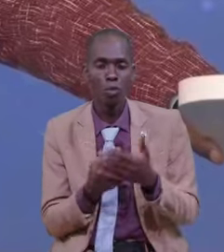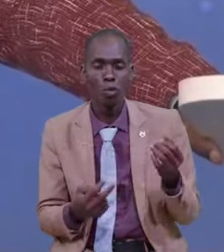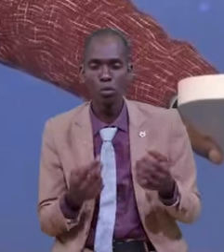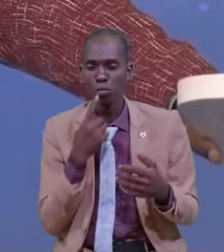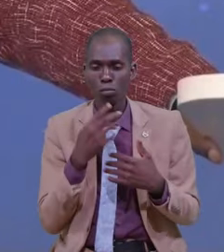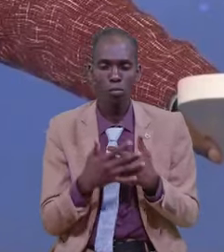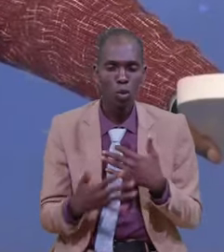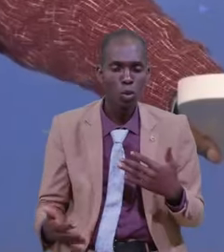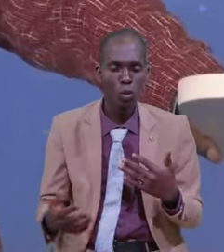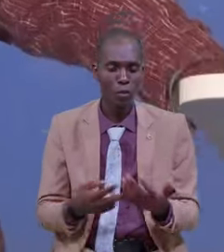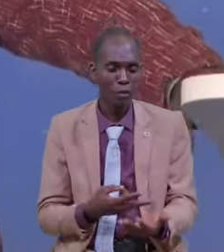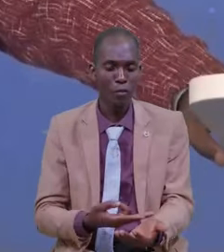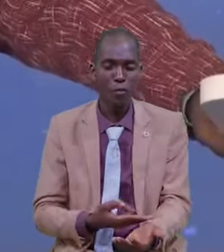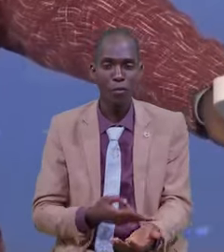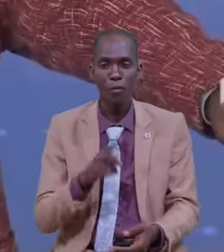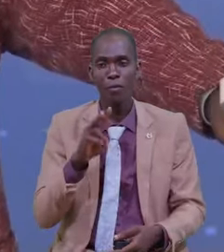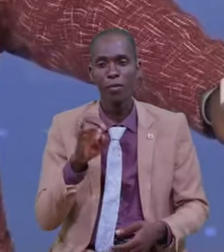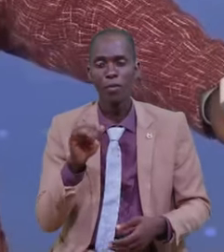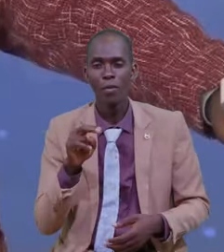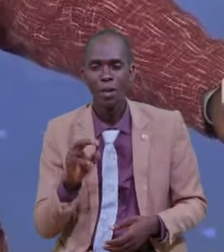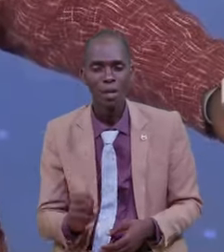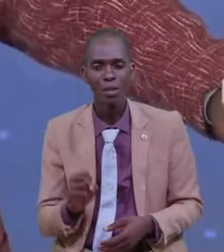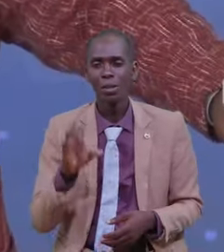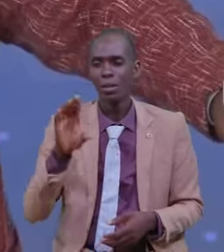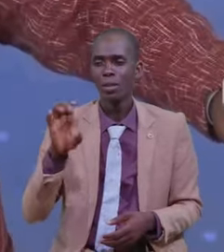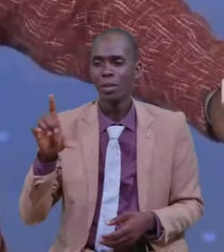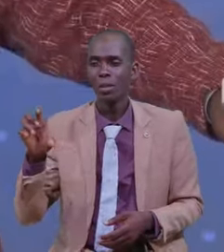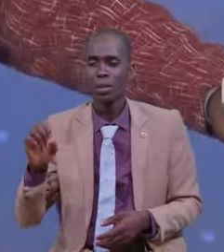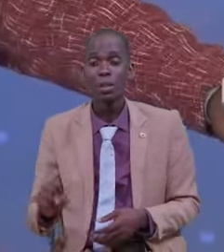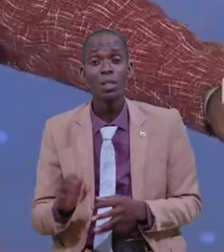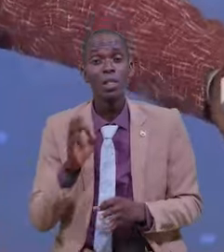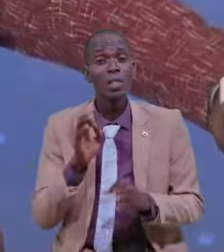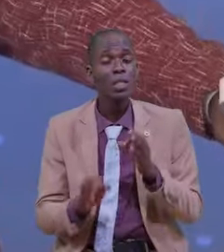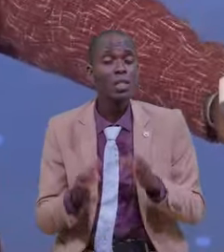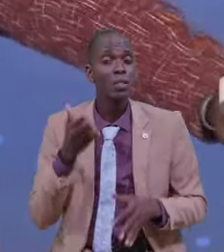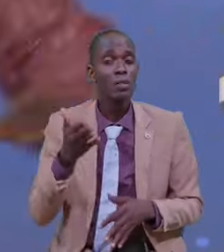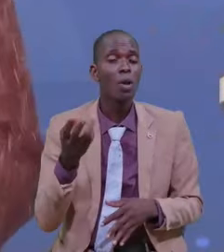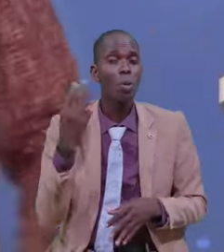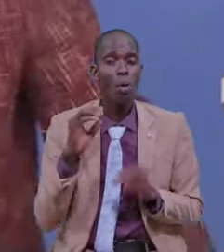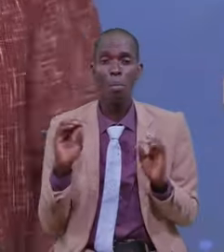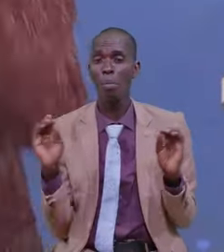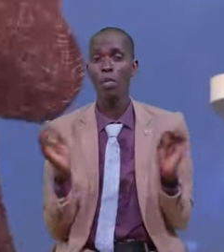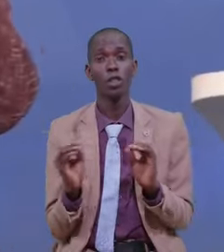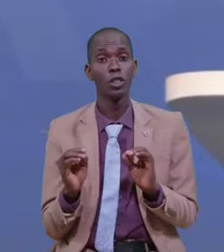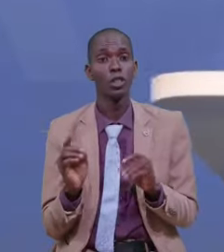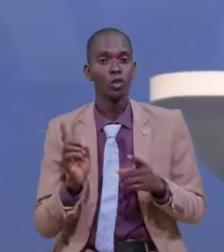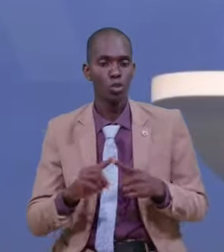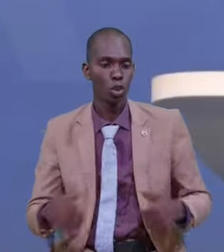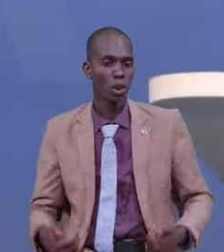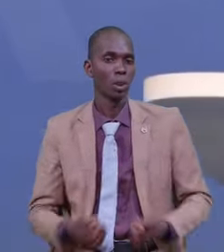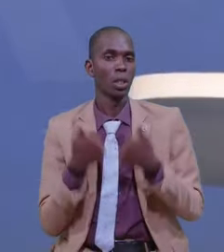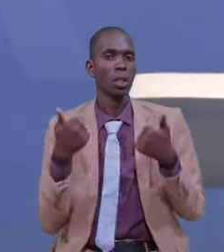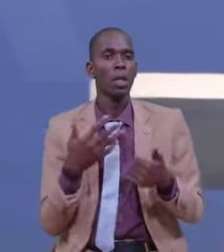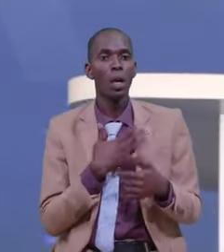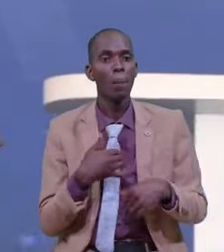cells, everything, if there was nothing to challenge and to make us get